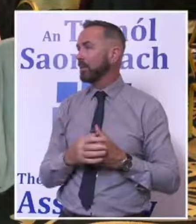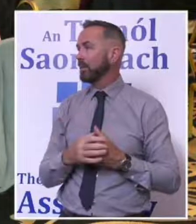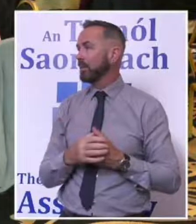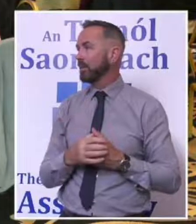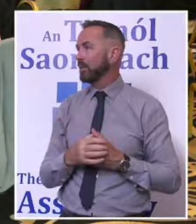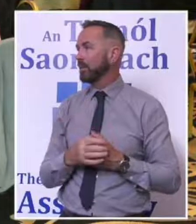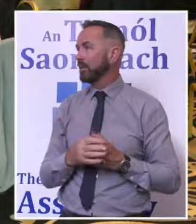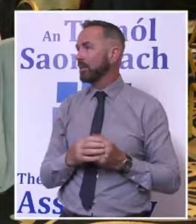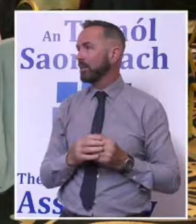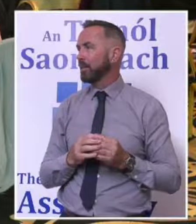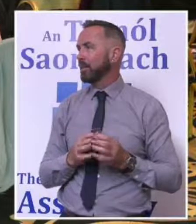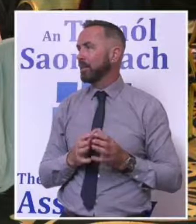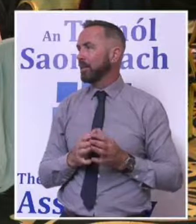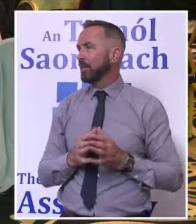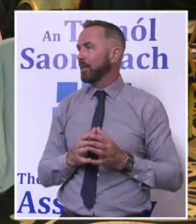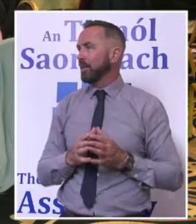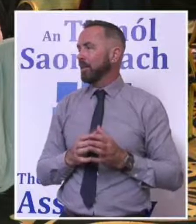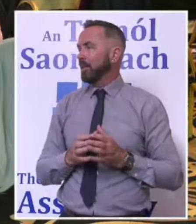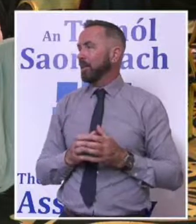Evian.